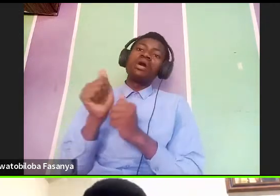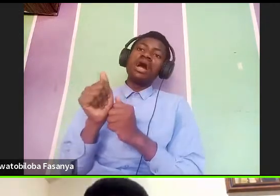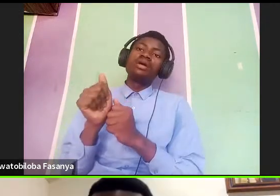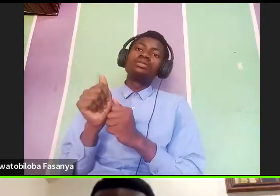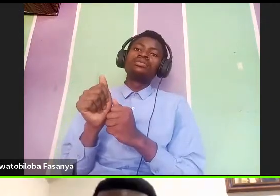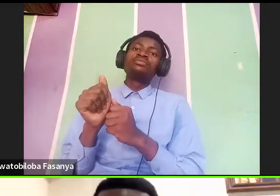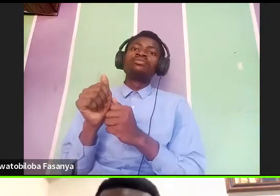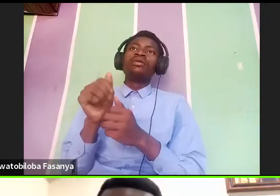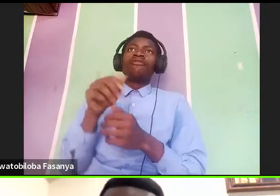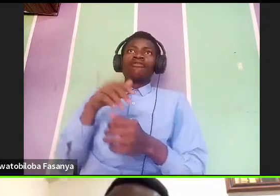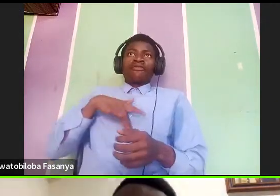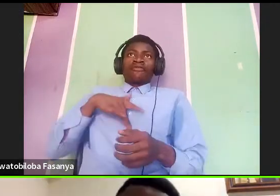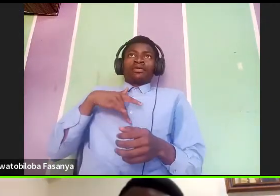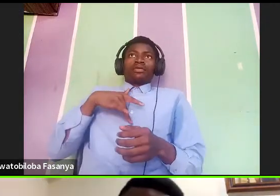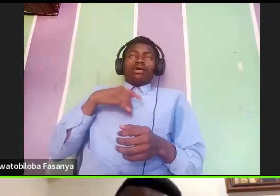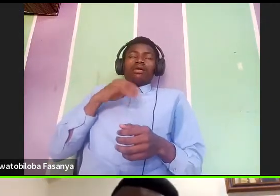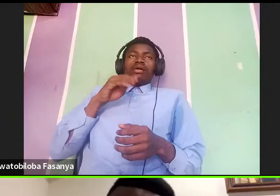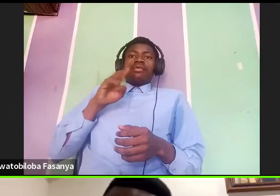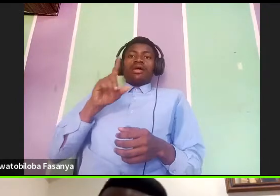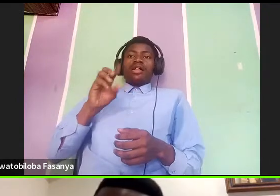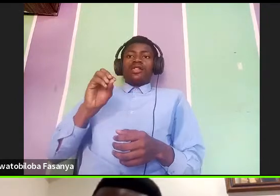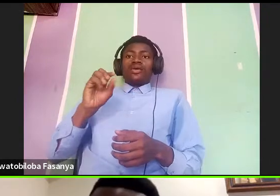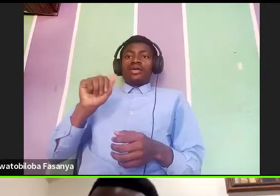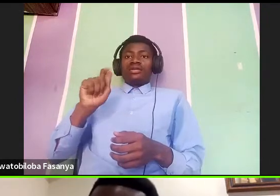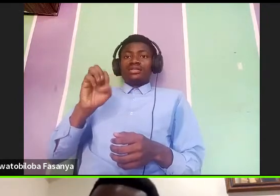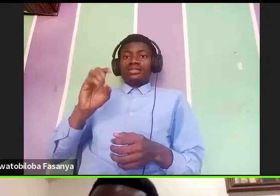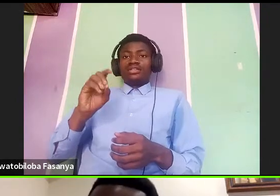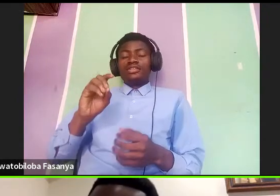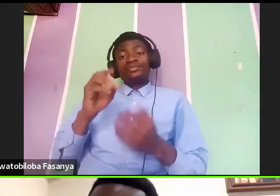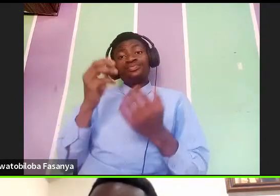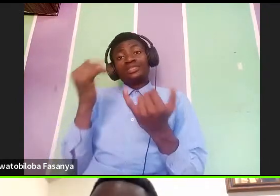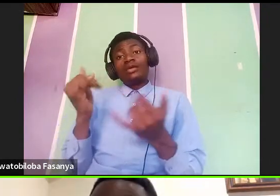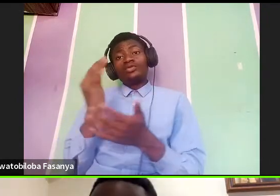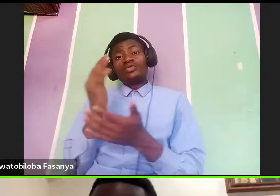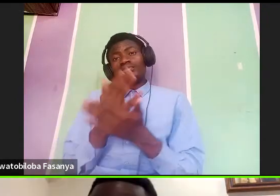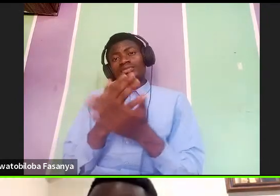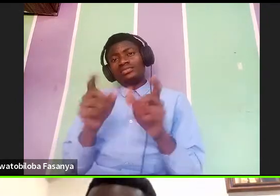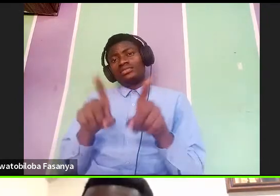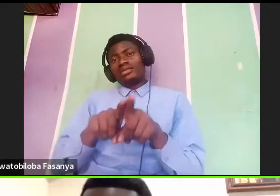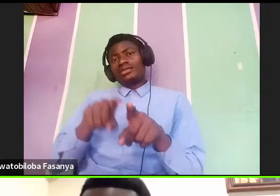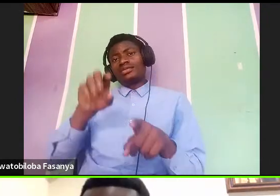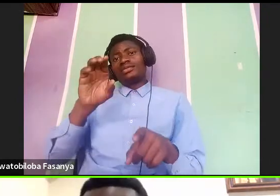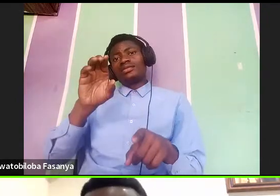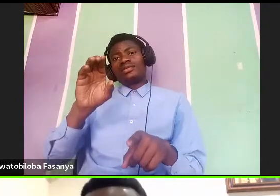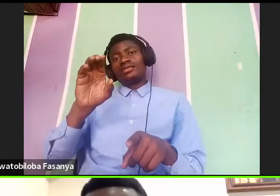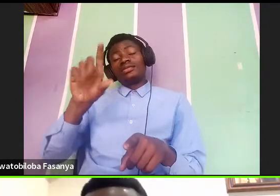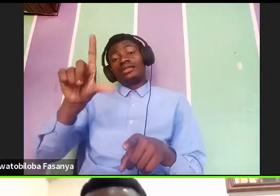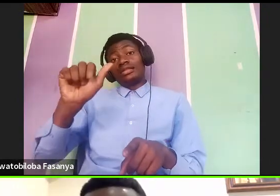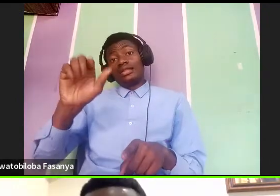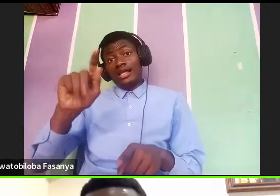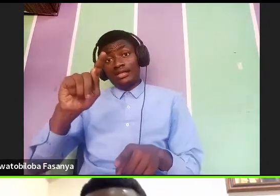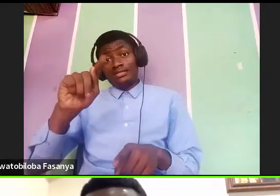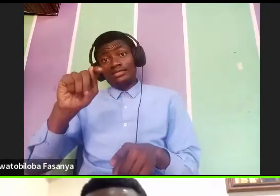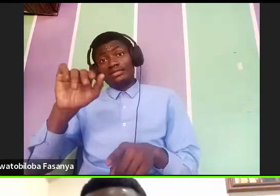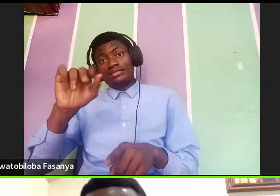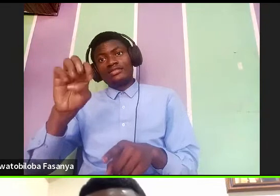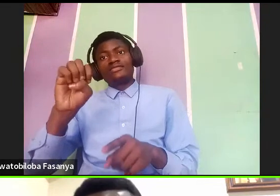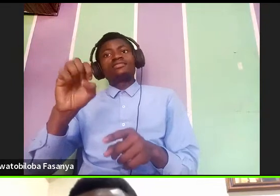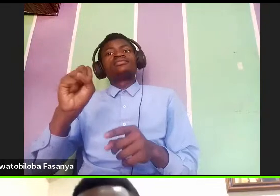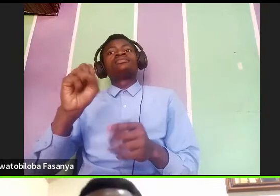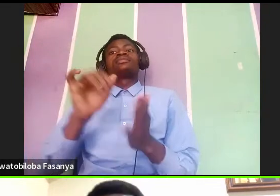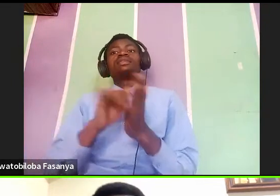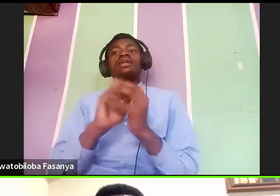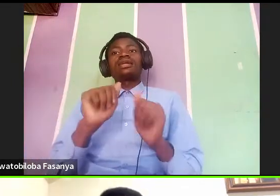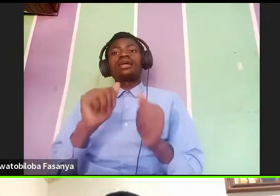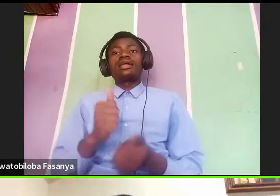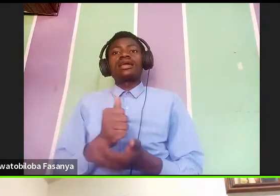bloated. And there are things like laxatives, which, you know, can help you go. And before